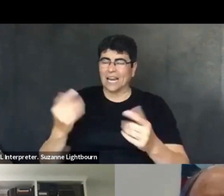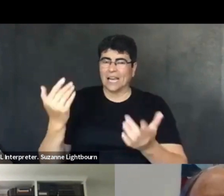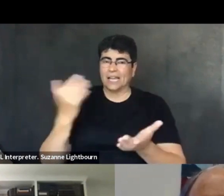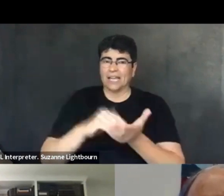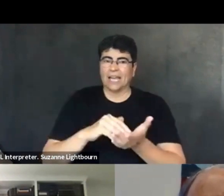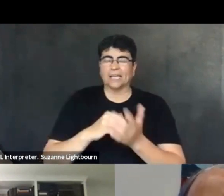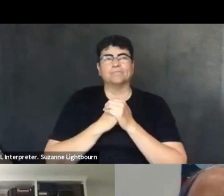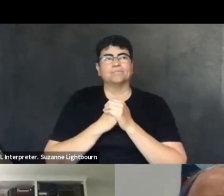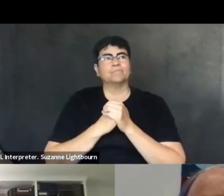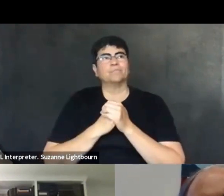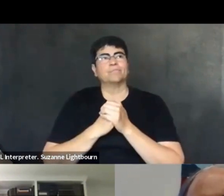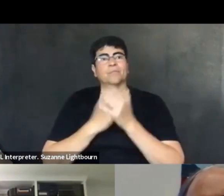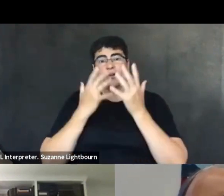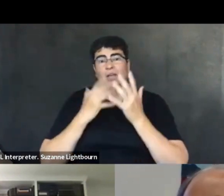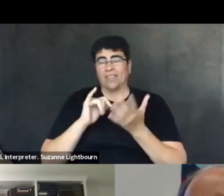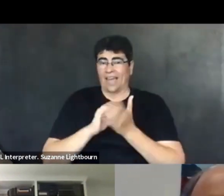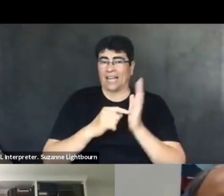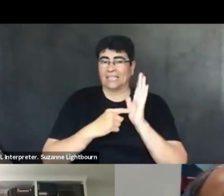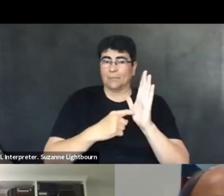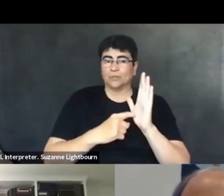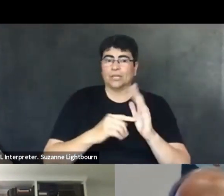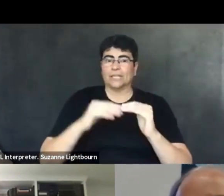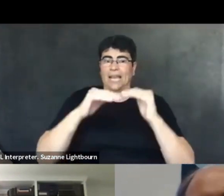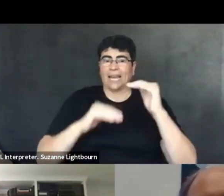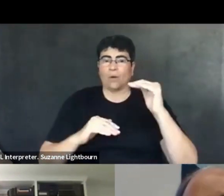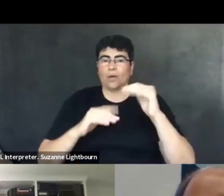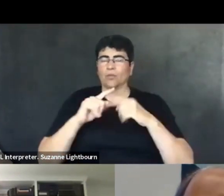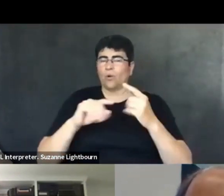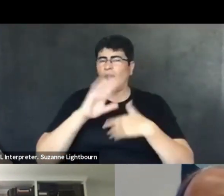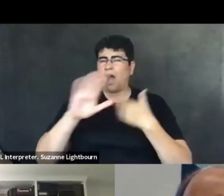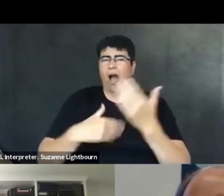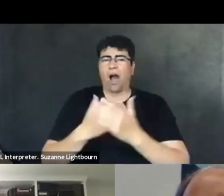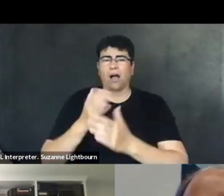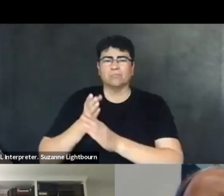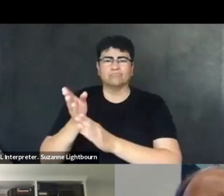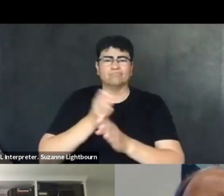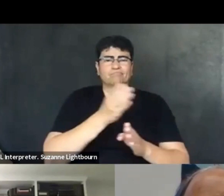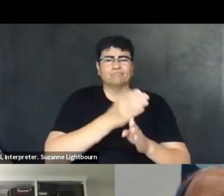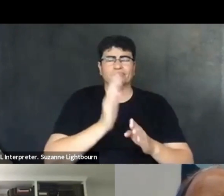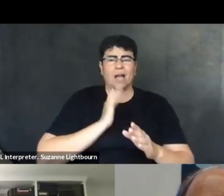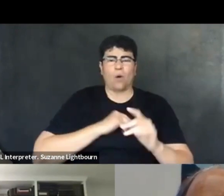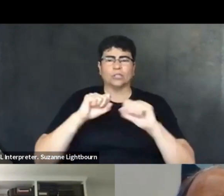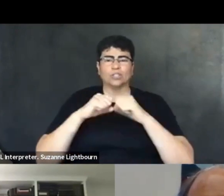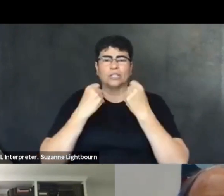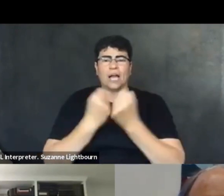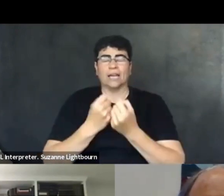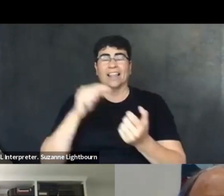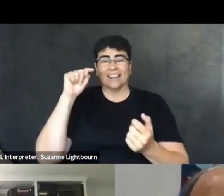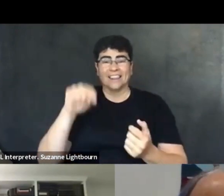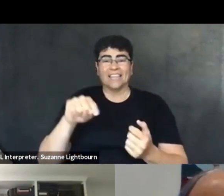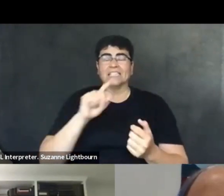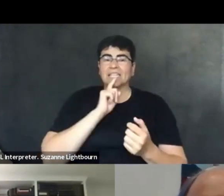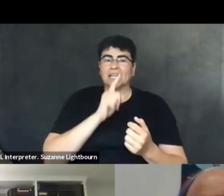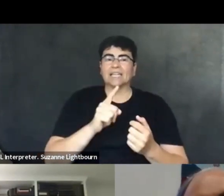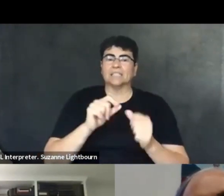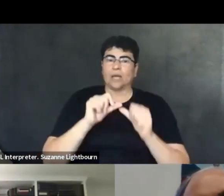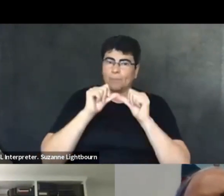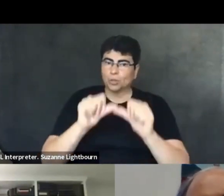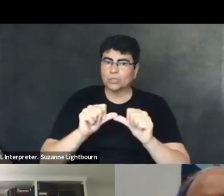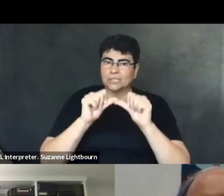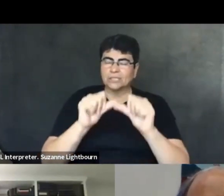is demonstrate inequities throughout all sectors of our society. This is a